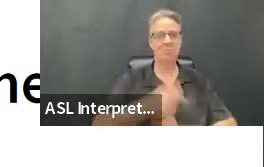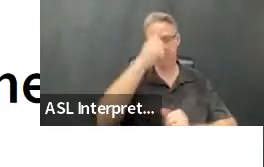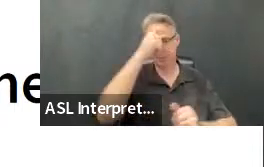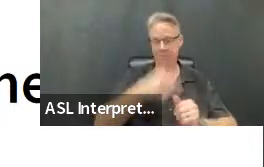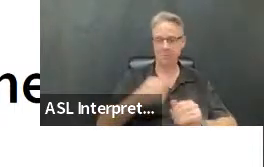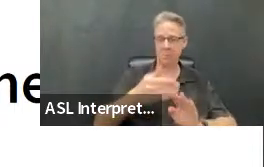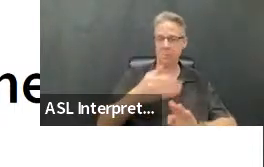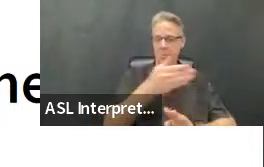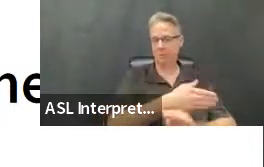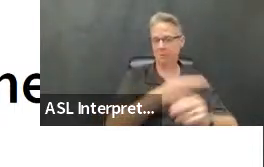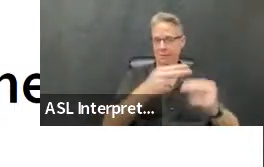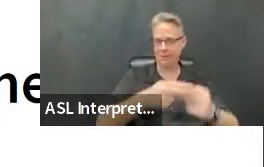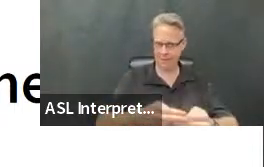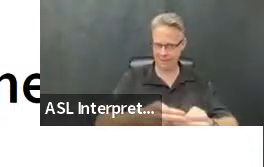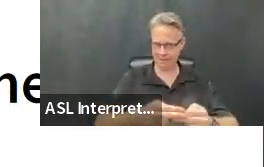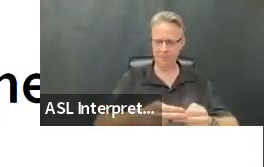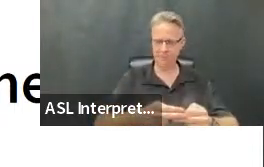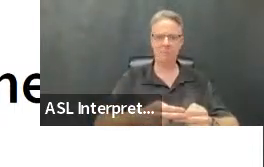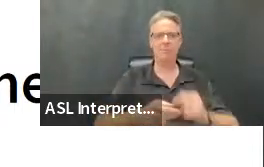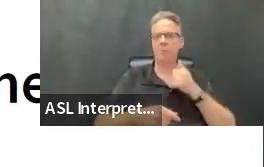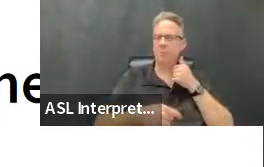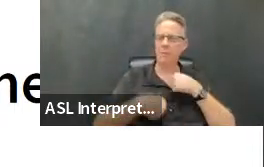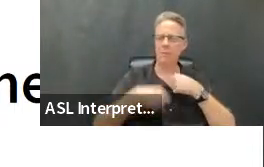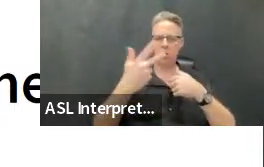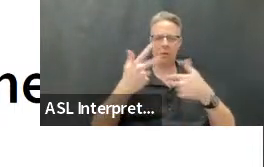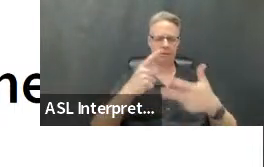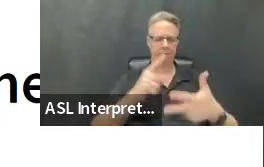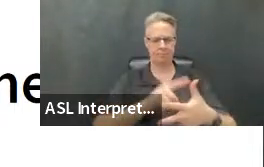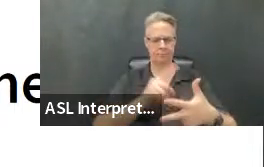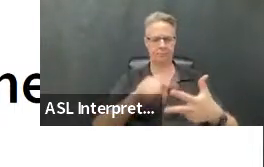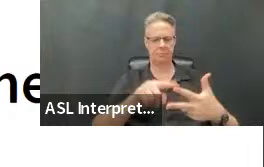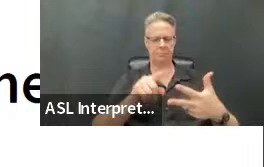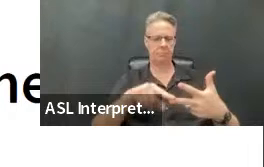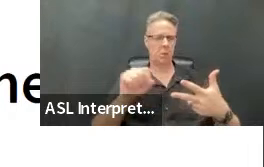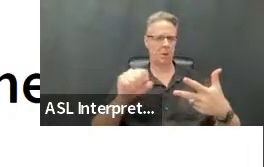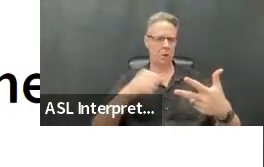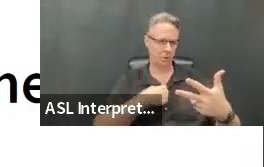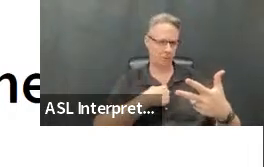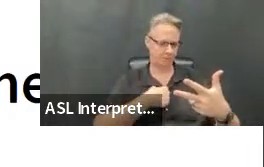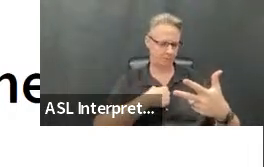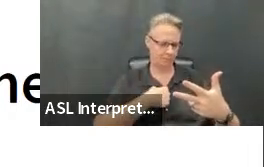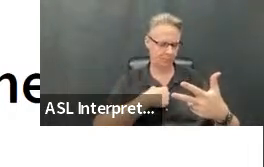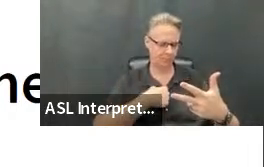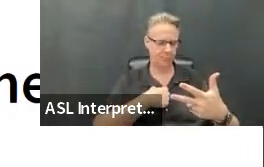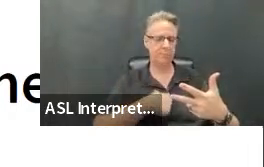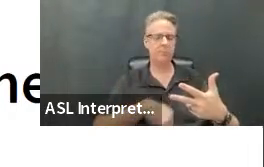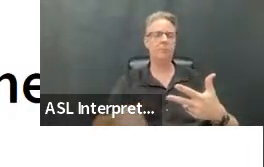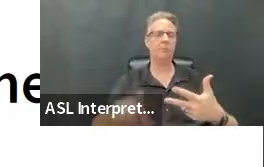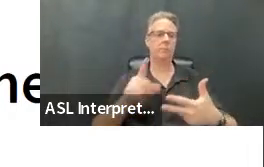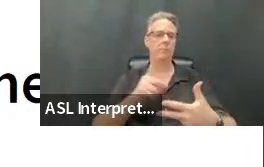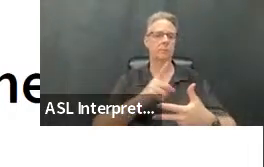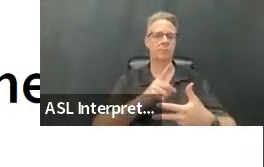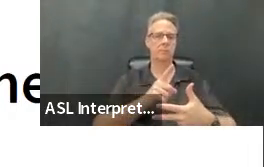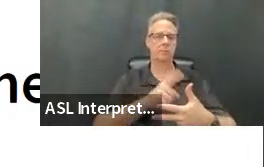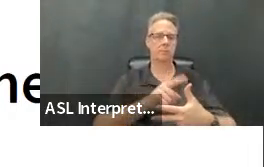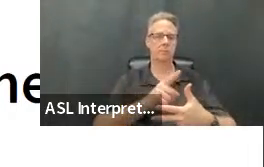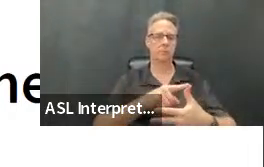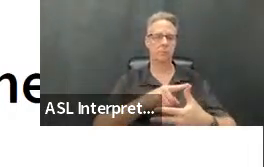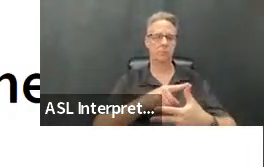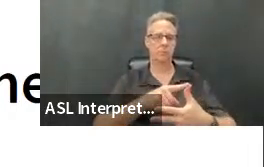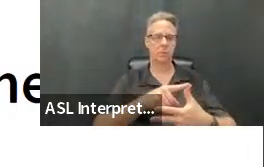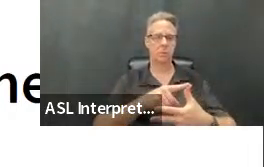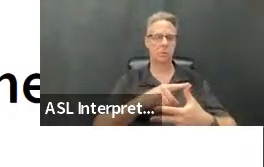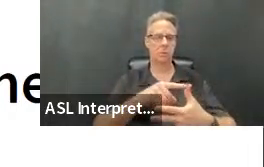previous slides, we sort of looked at 3 different potential modes. And so one of the options we looked